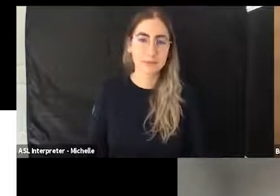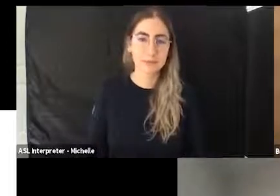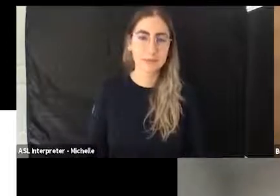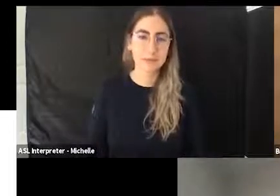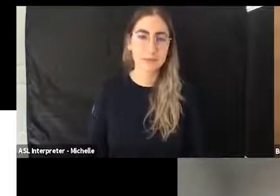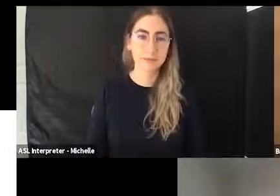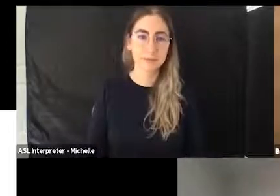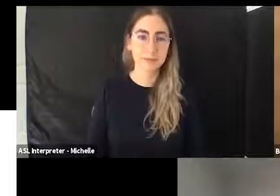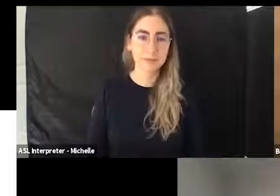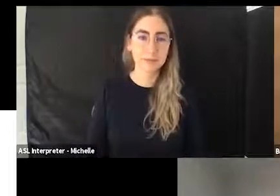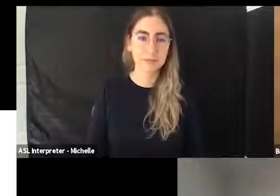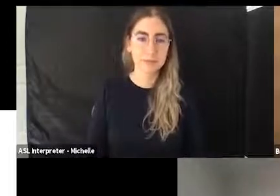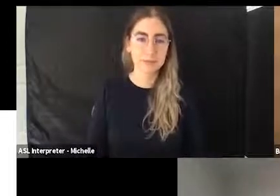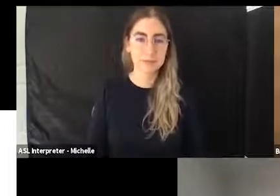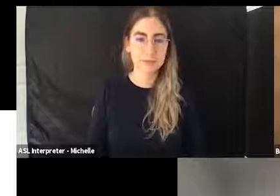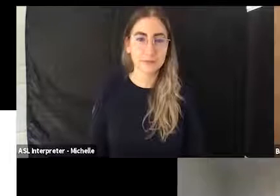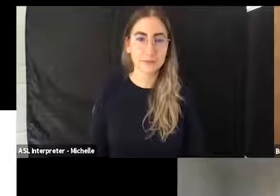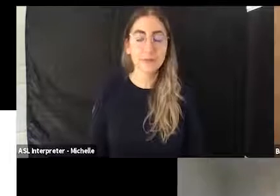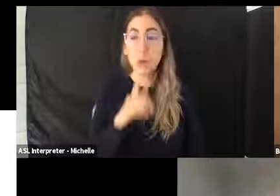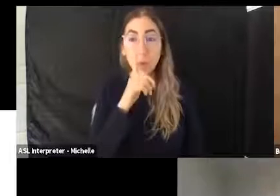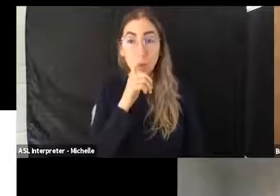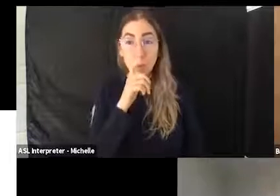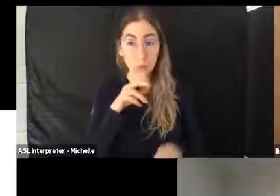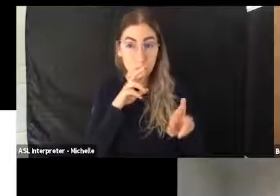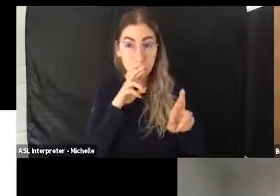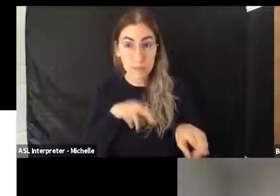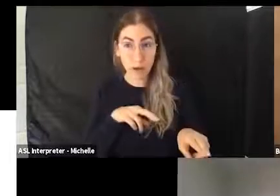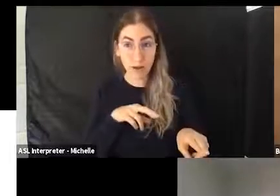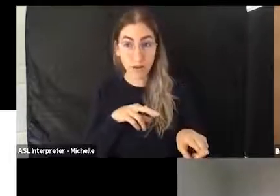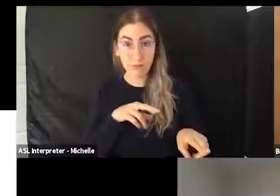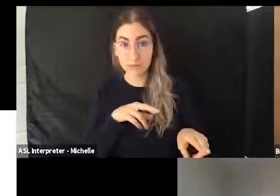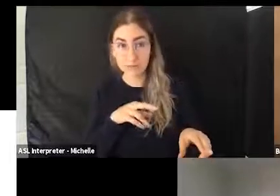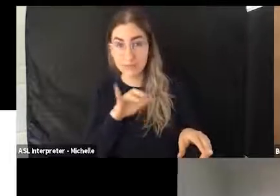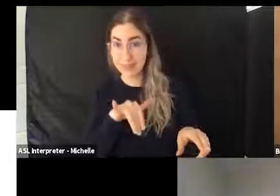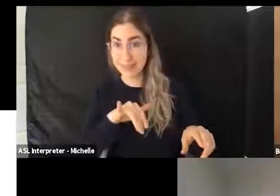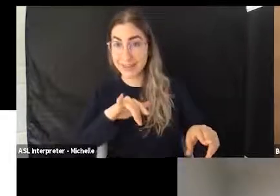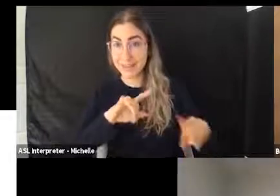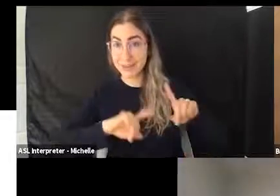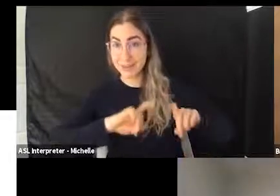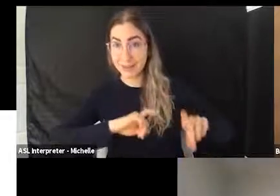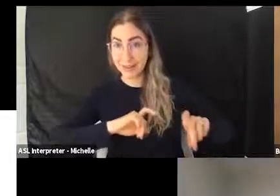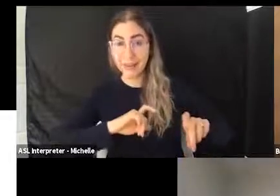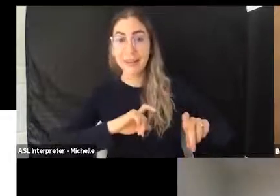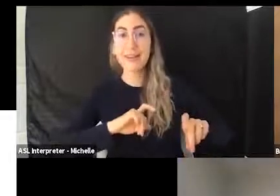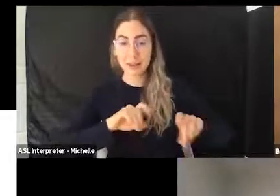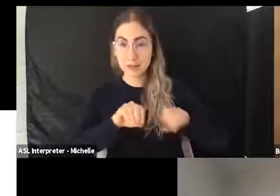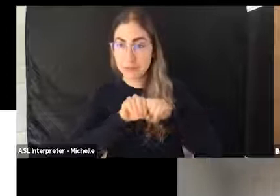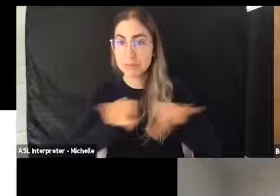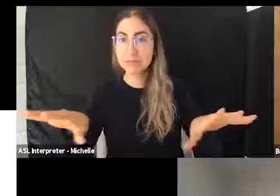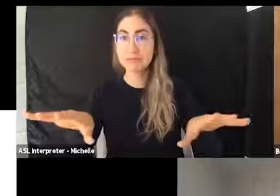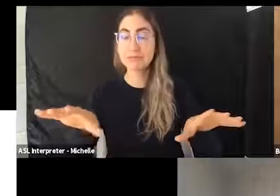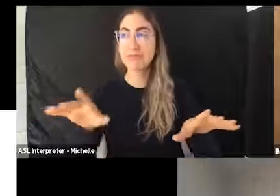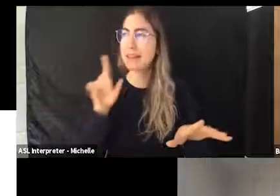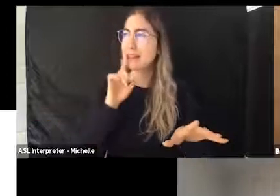Now, who responded to the survey? Well, we delivered this link and the survey was made available for